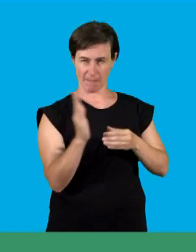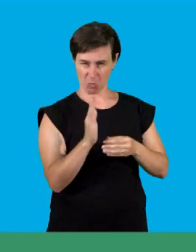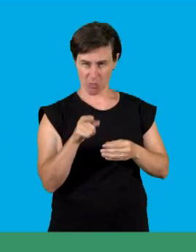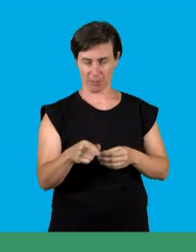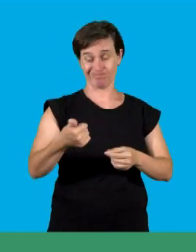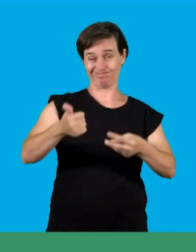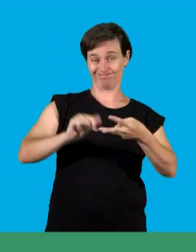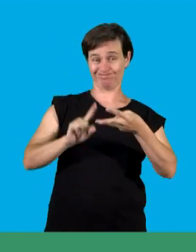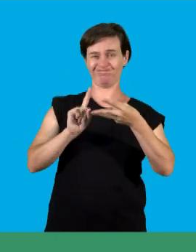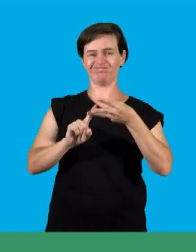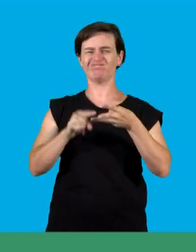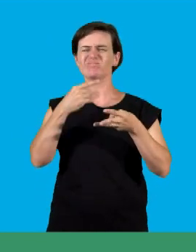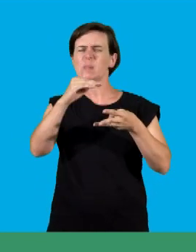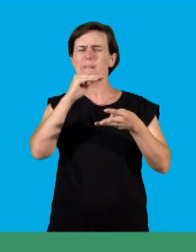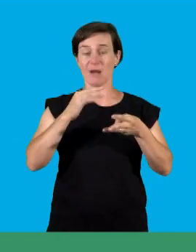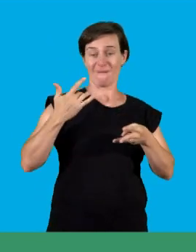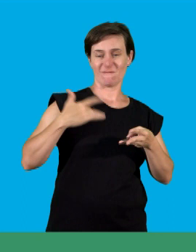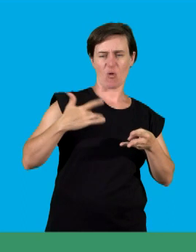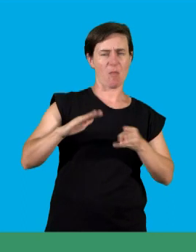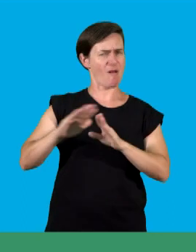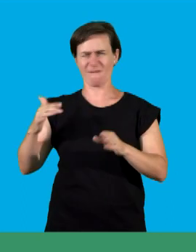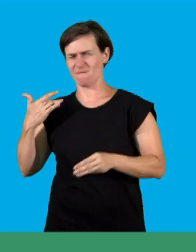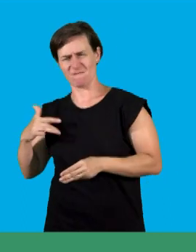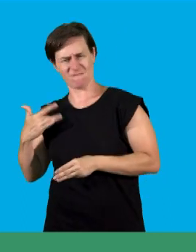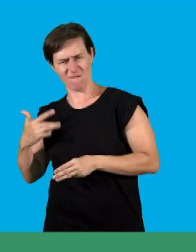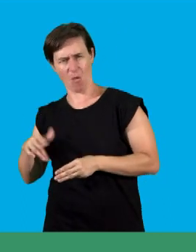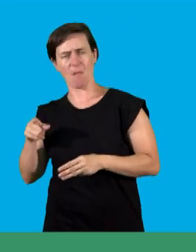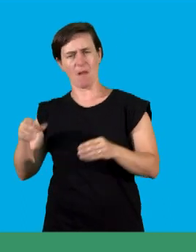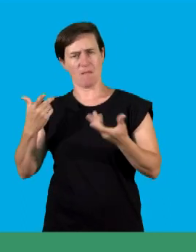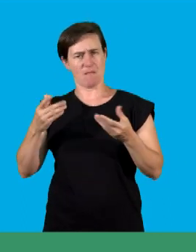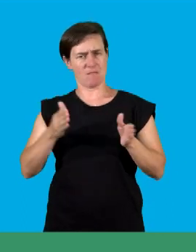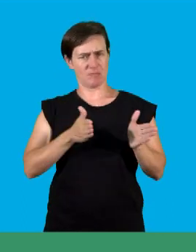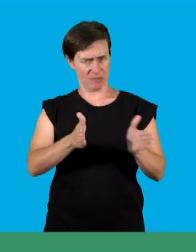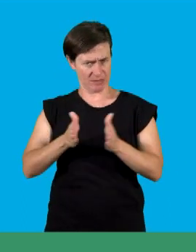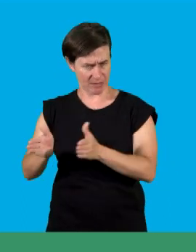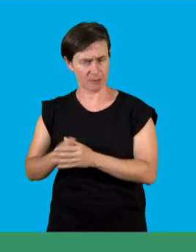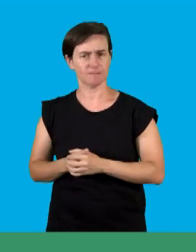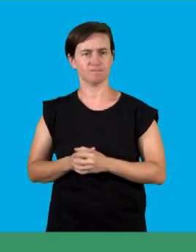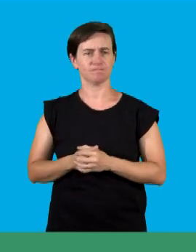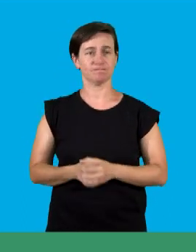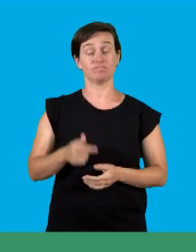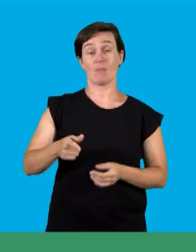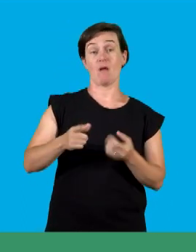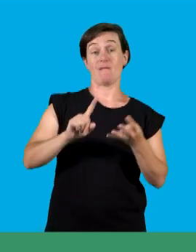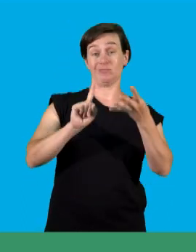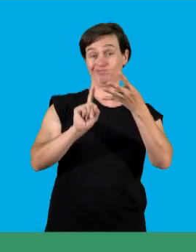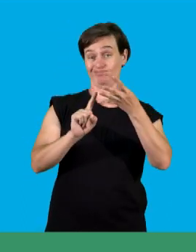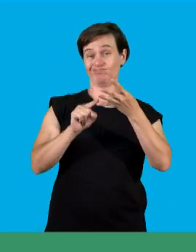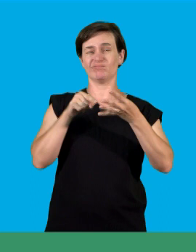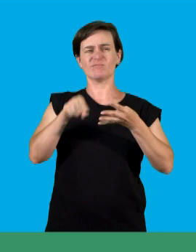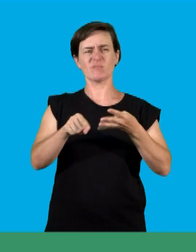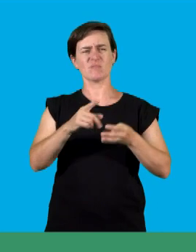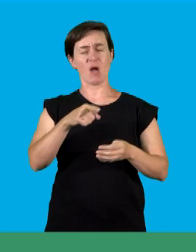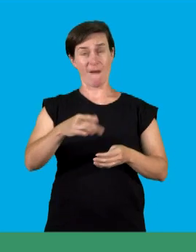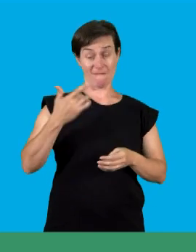business sectors, followed by the meaning of the formal and informal sectors. Then lastly,